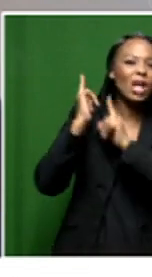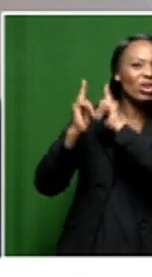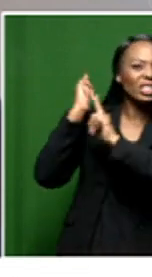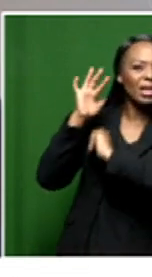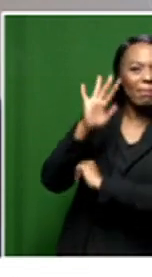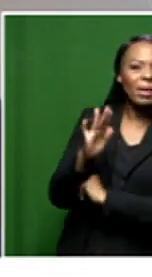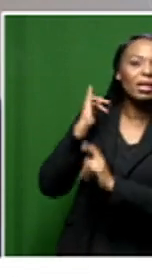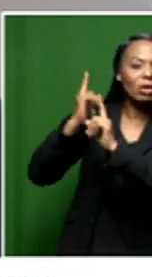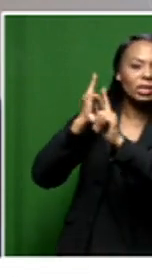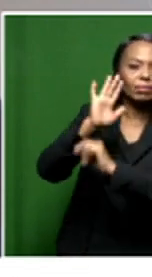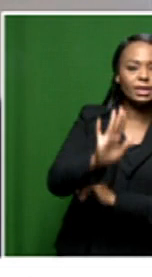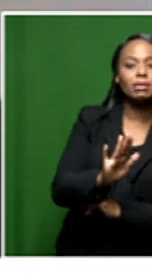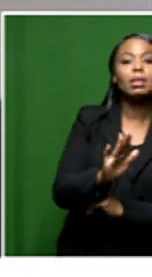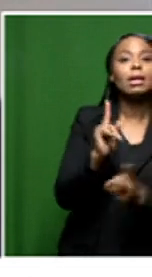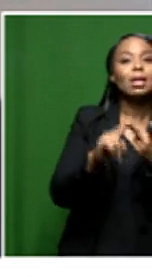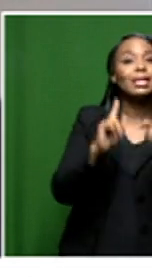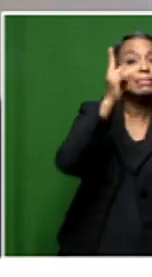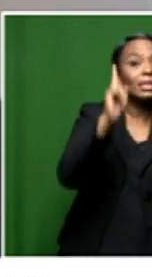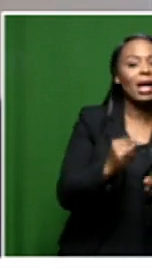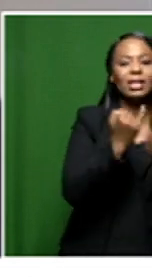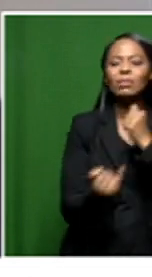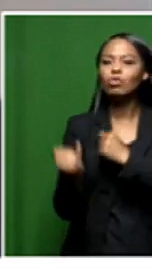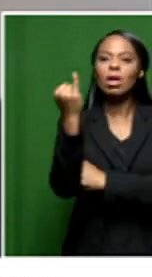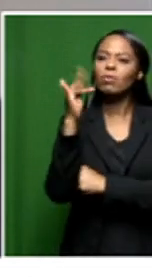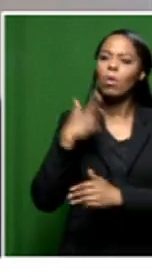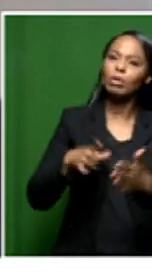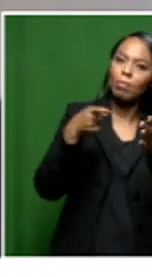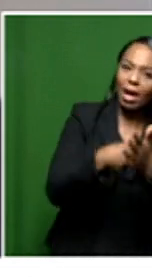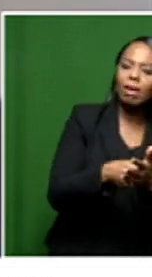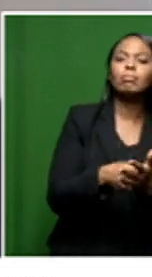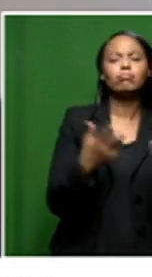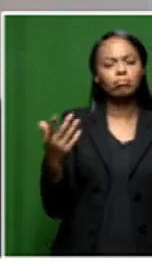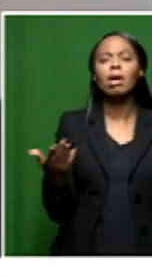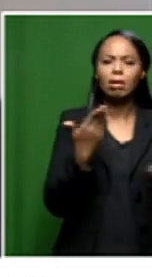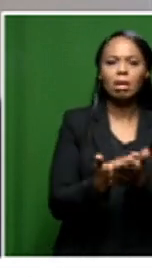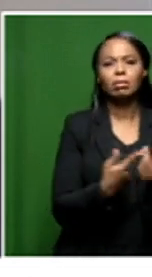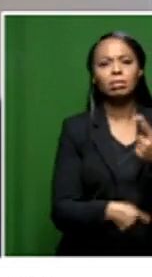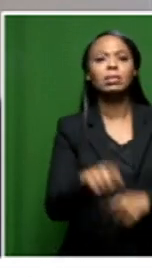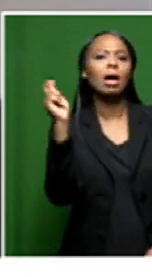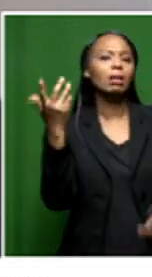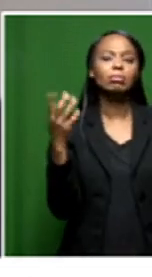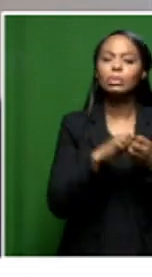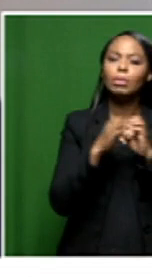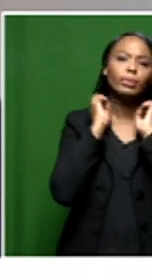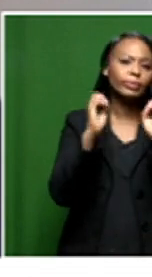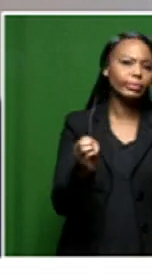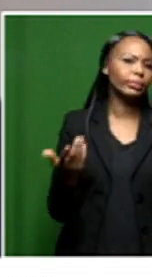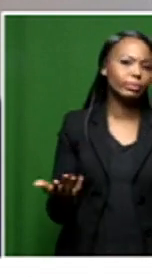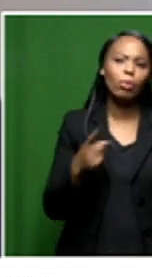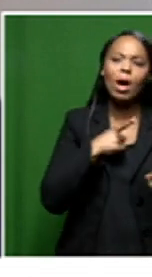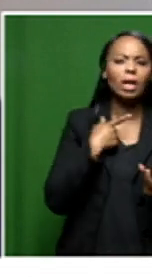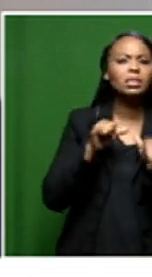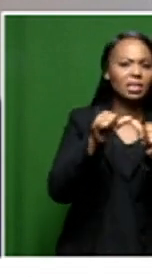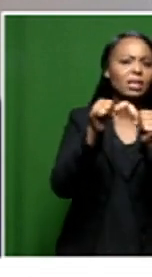as any person, so individuals, that would like to own one of these washing machines to increase their sustainability as well as their